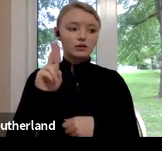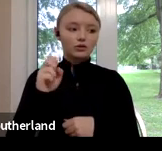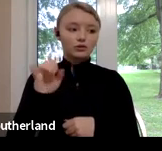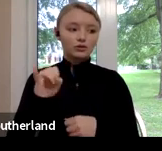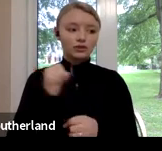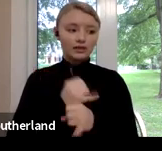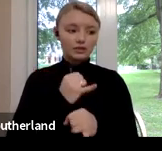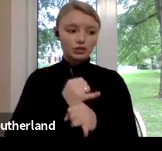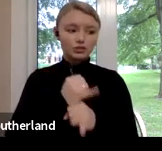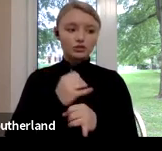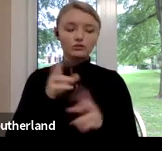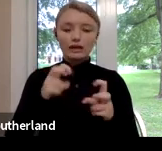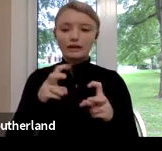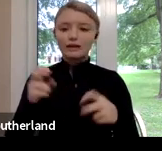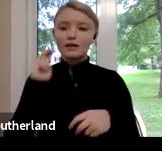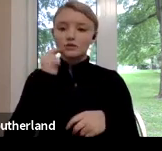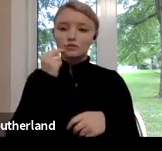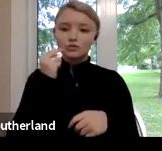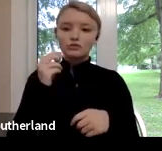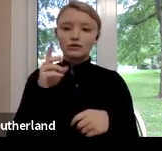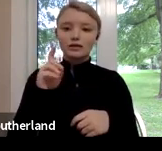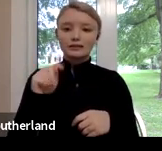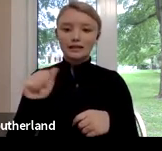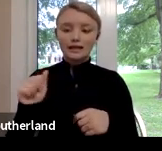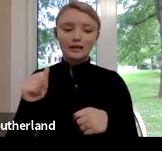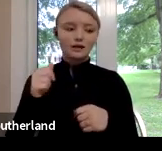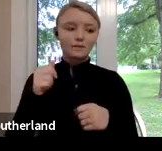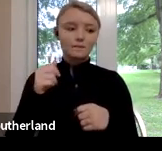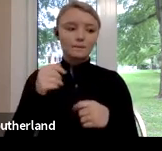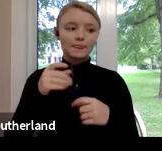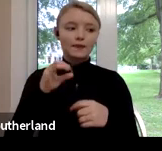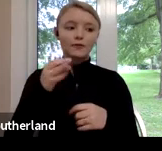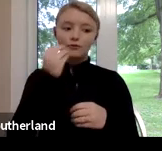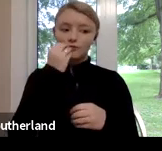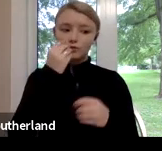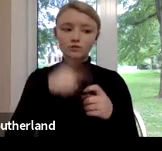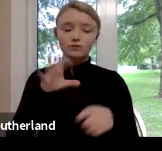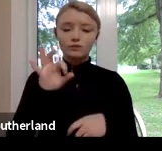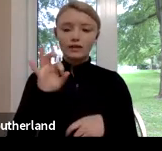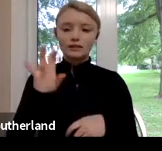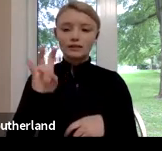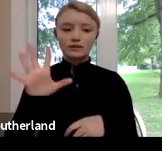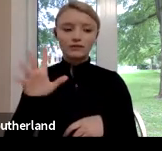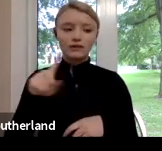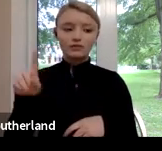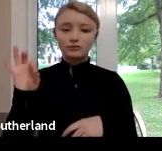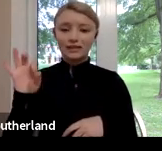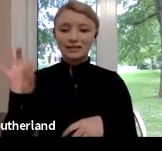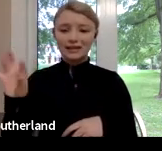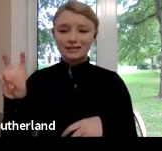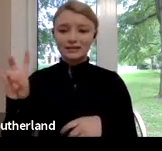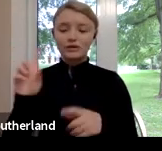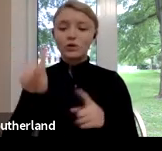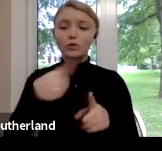from food from 1975 to 1997. Just 22 years